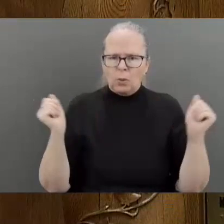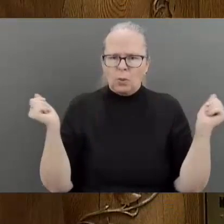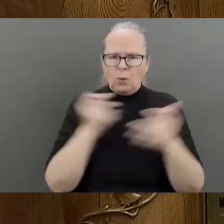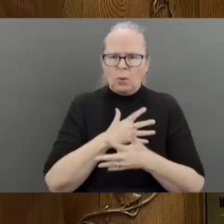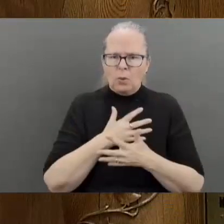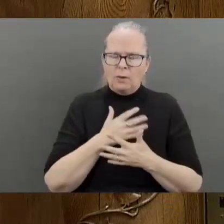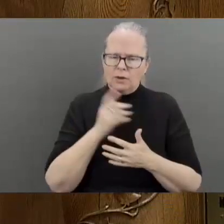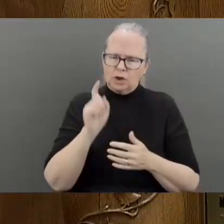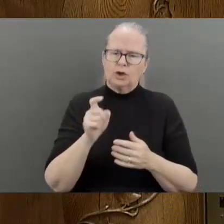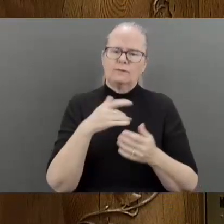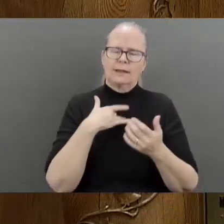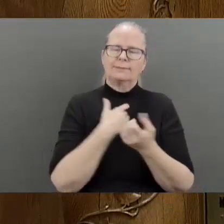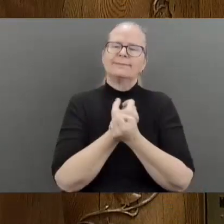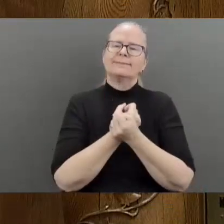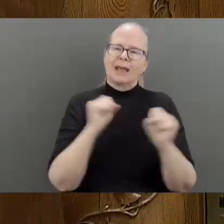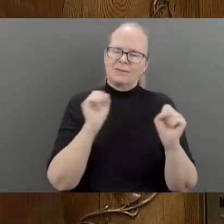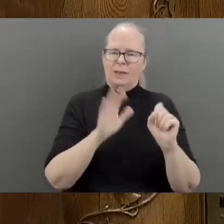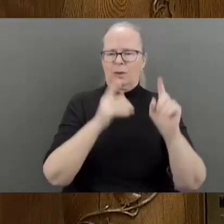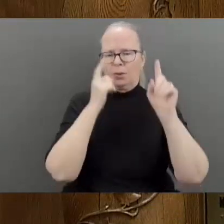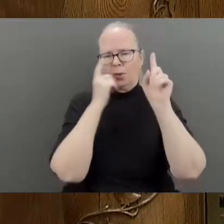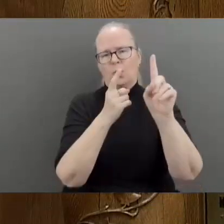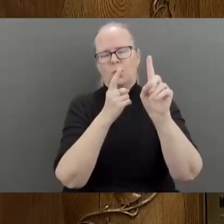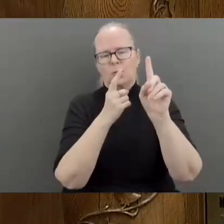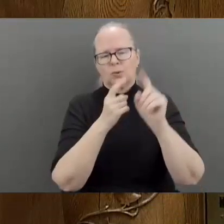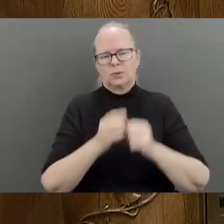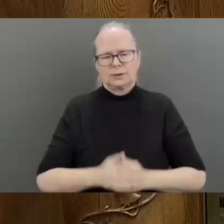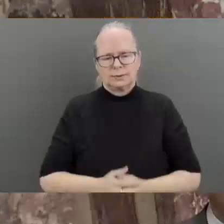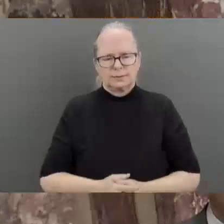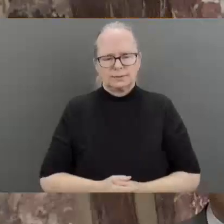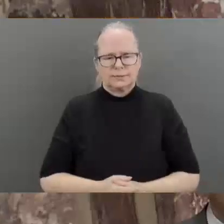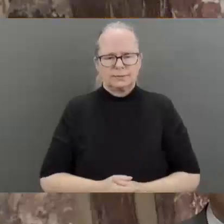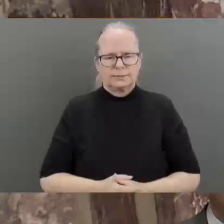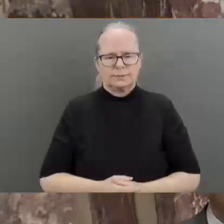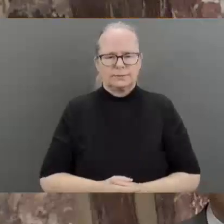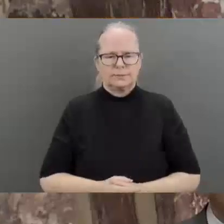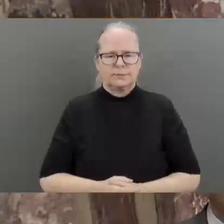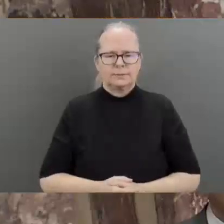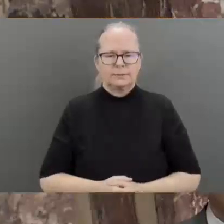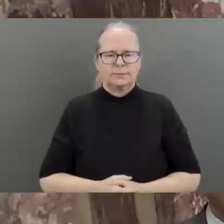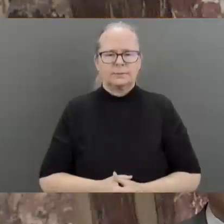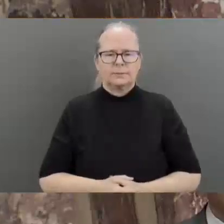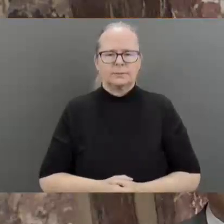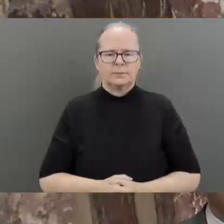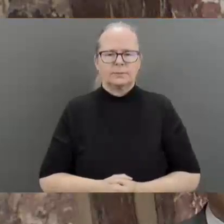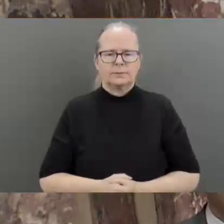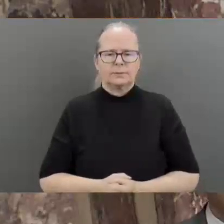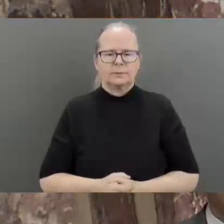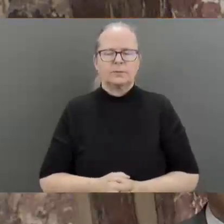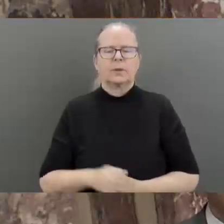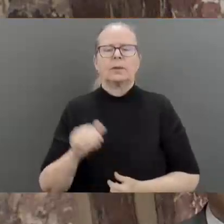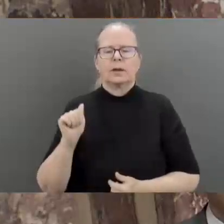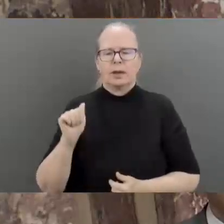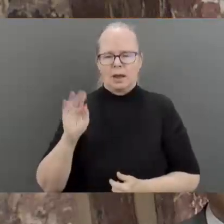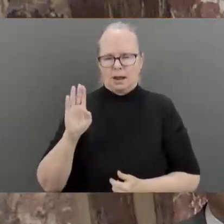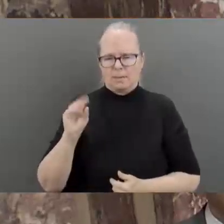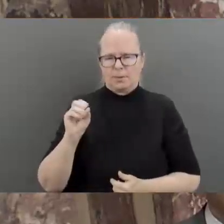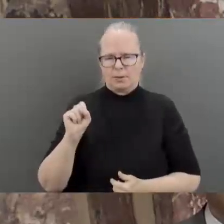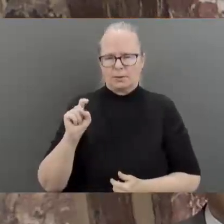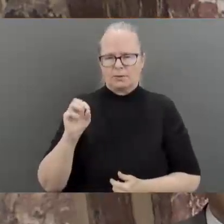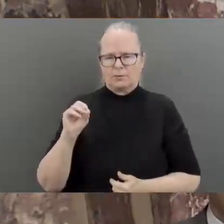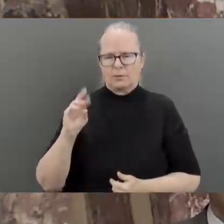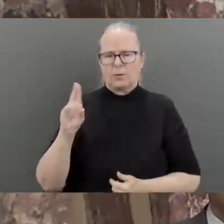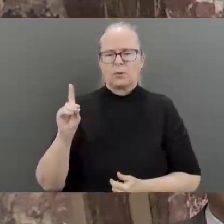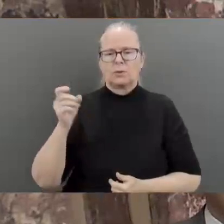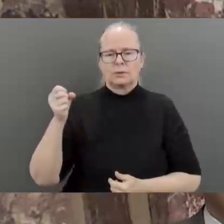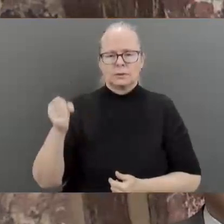Member for Abbotsford South. Thank you very much, Mr. Speaker. The Premier just mentioned what shakes people's confidence. Well, let me tell you